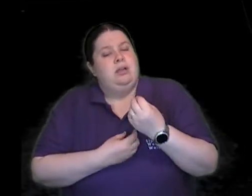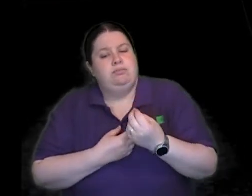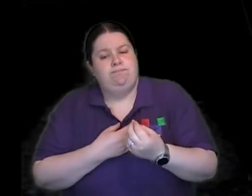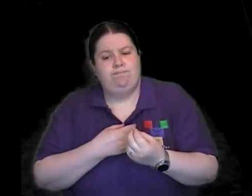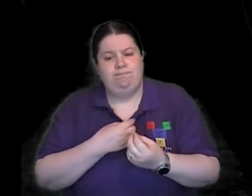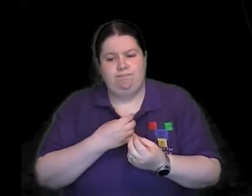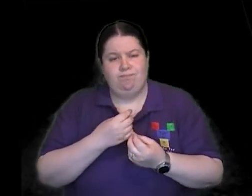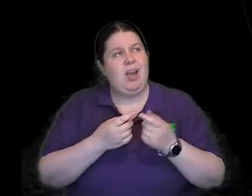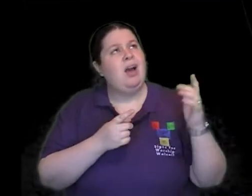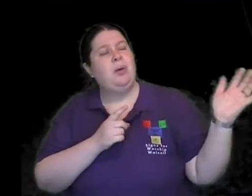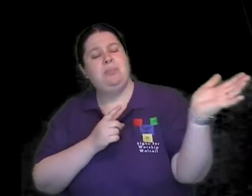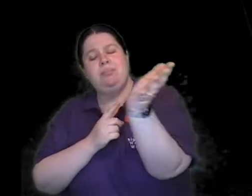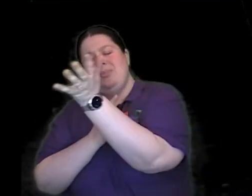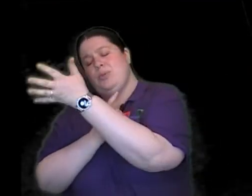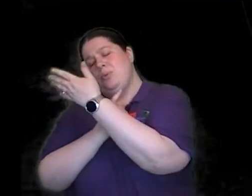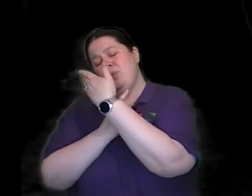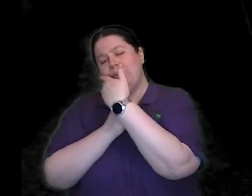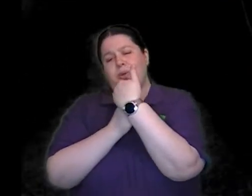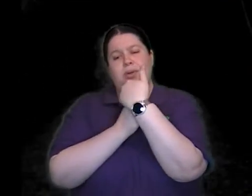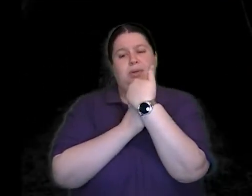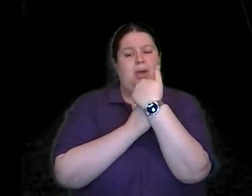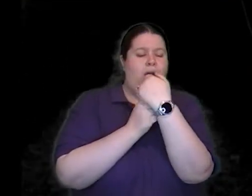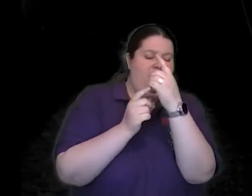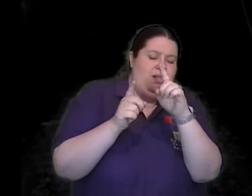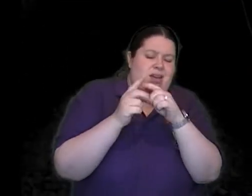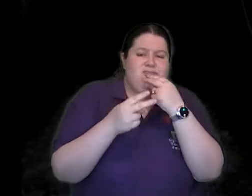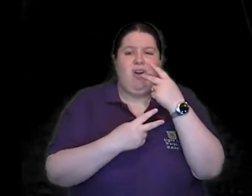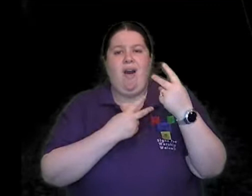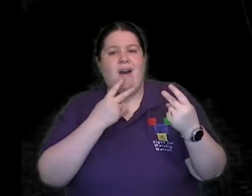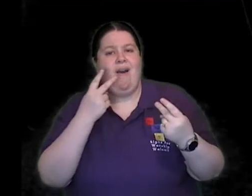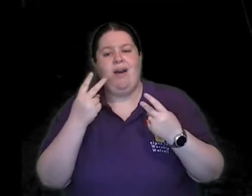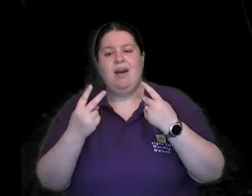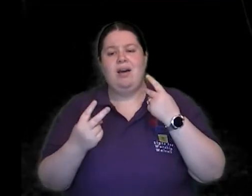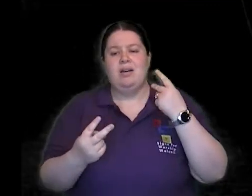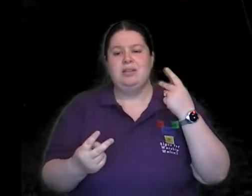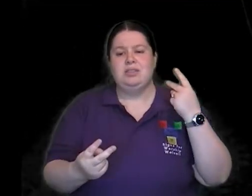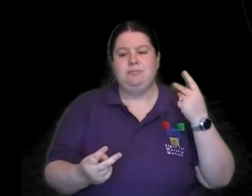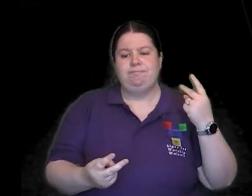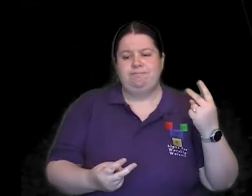You surround me with